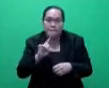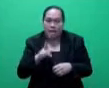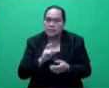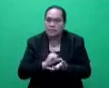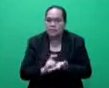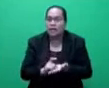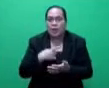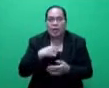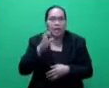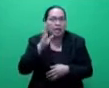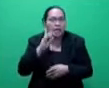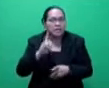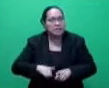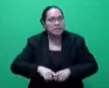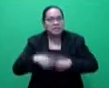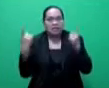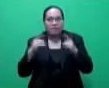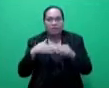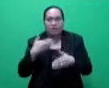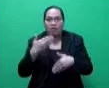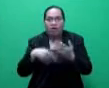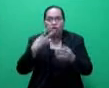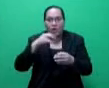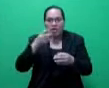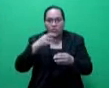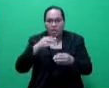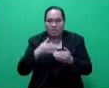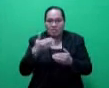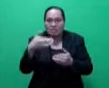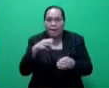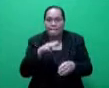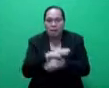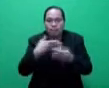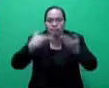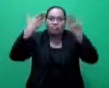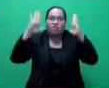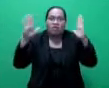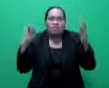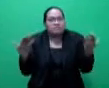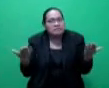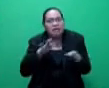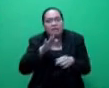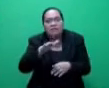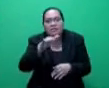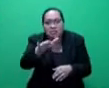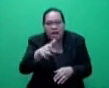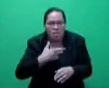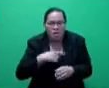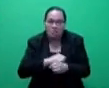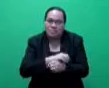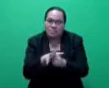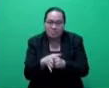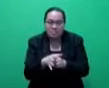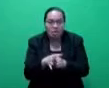a very different picture for the remainder of 2020. With COVID-19 taking devastating toll on the